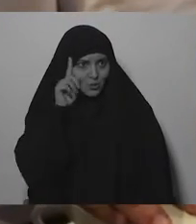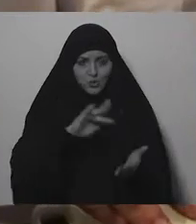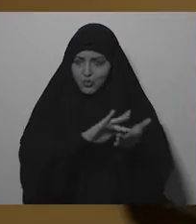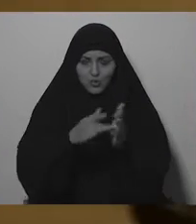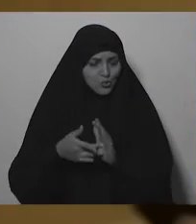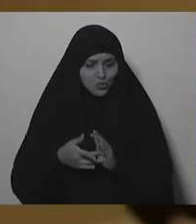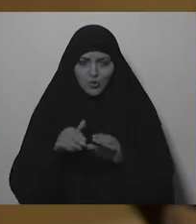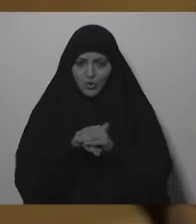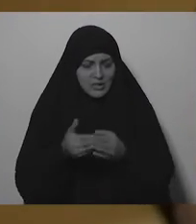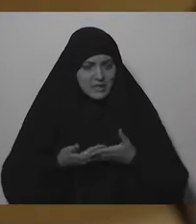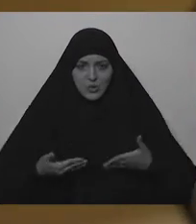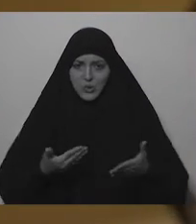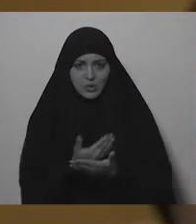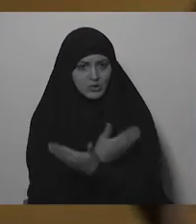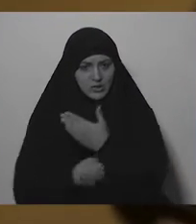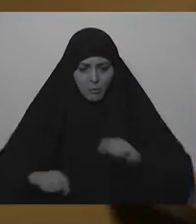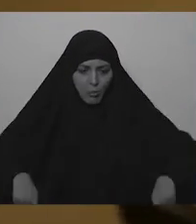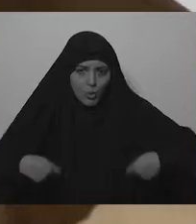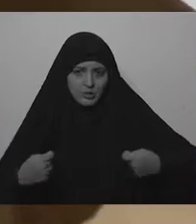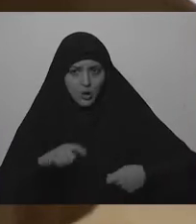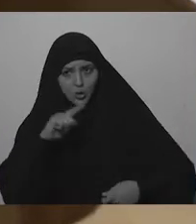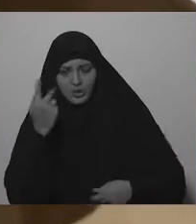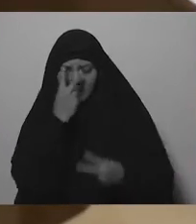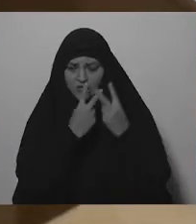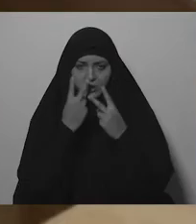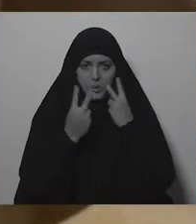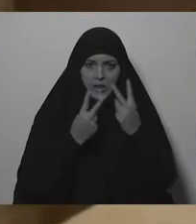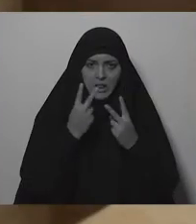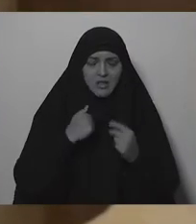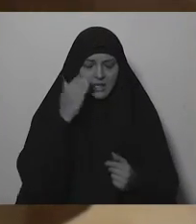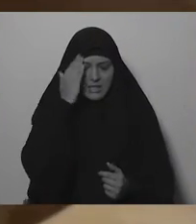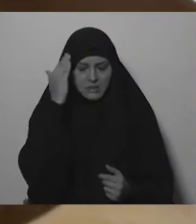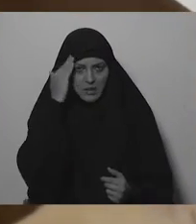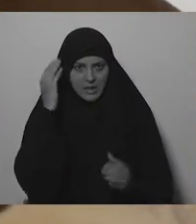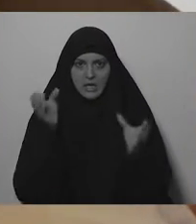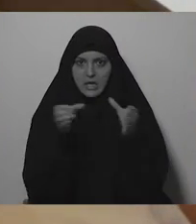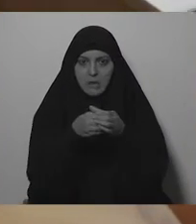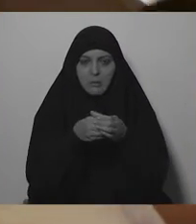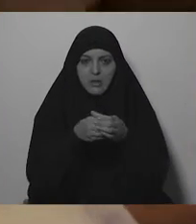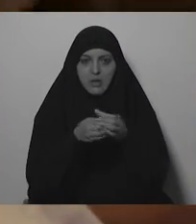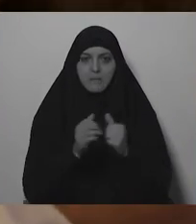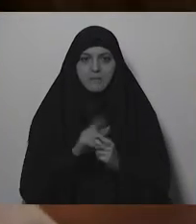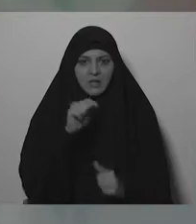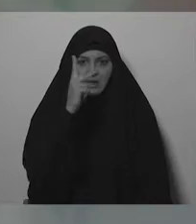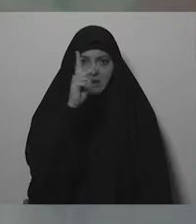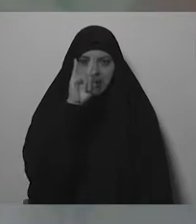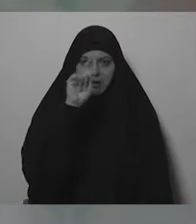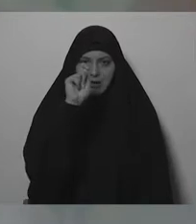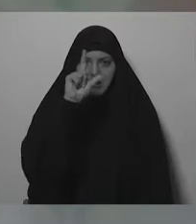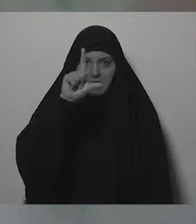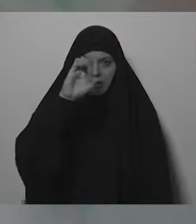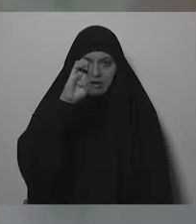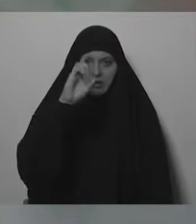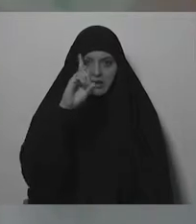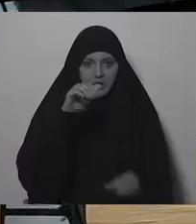are all people in situation of handicap. We have a team people with We are black